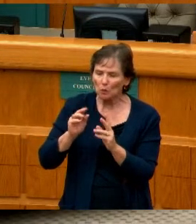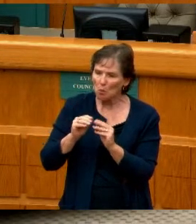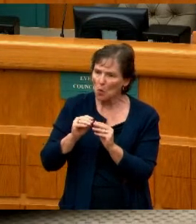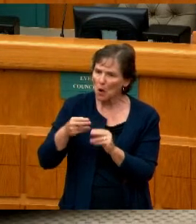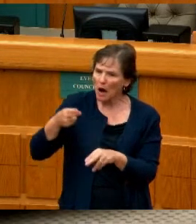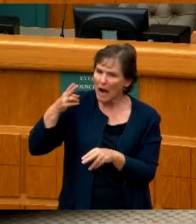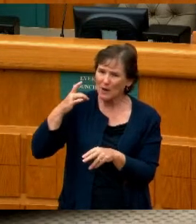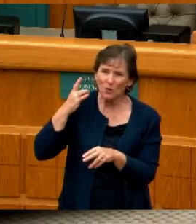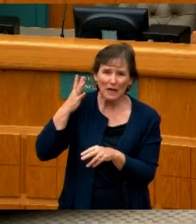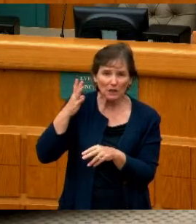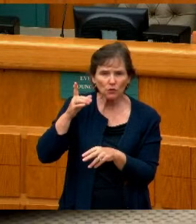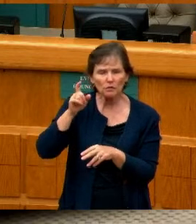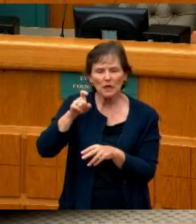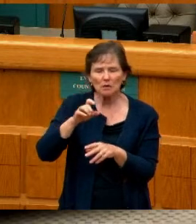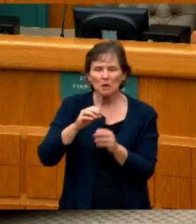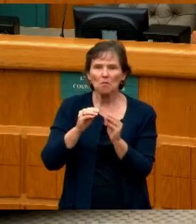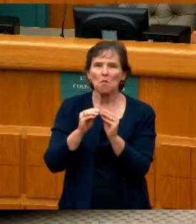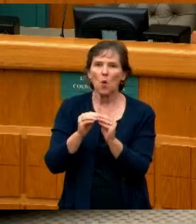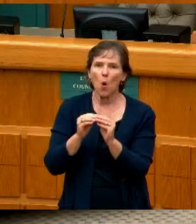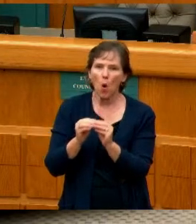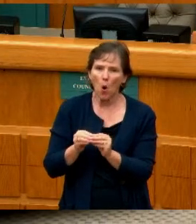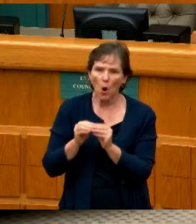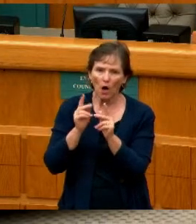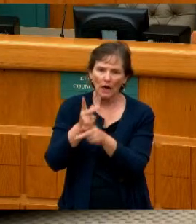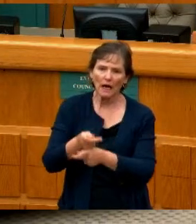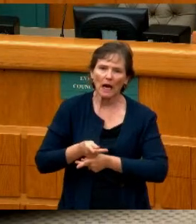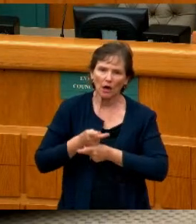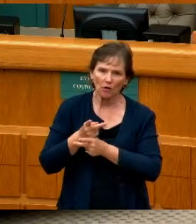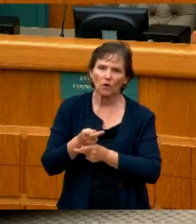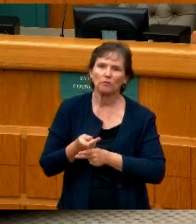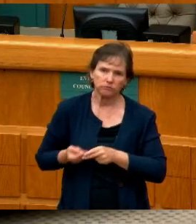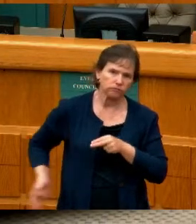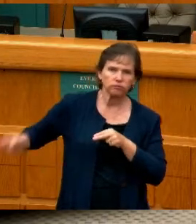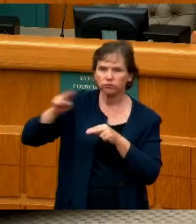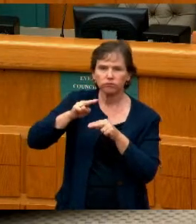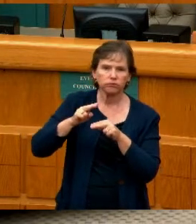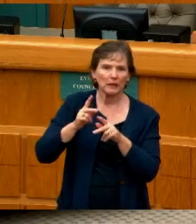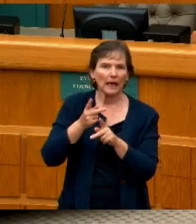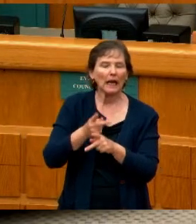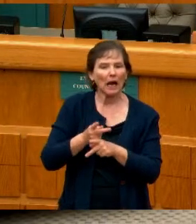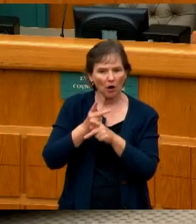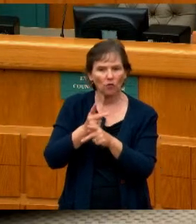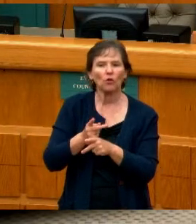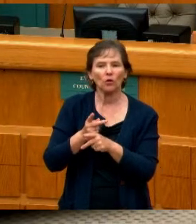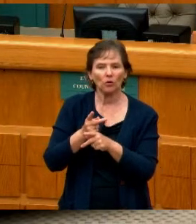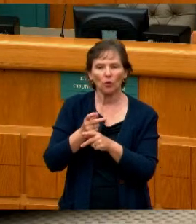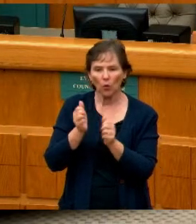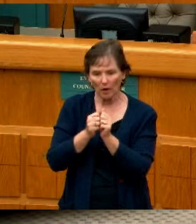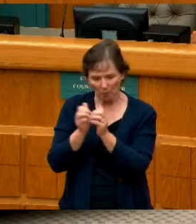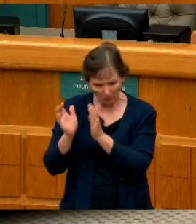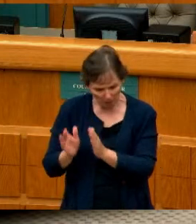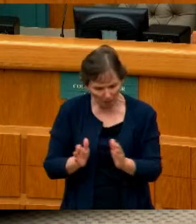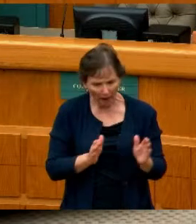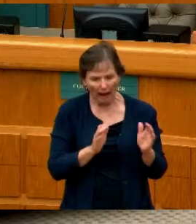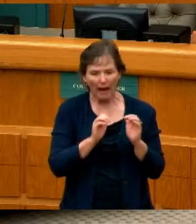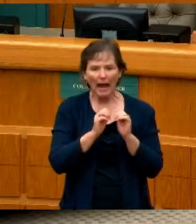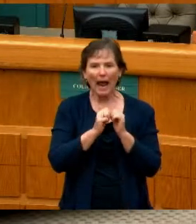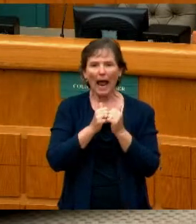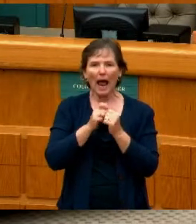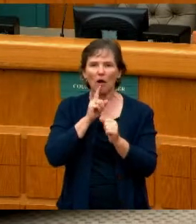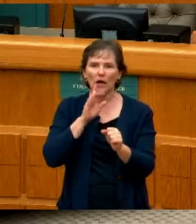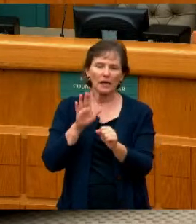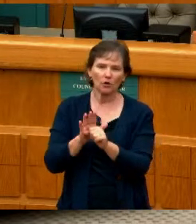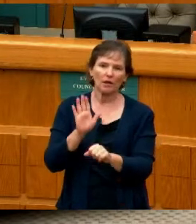immediate family is a vulnerable person, you need to take every precaution right now that